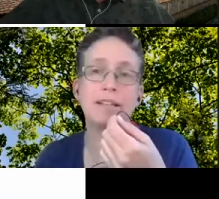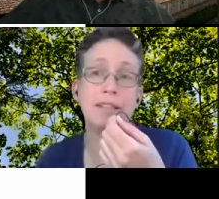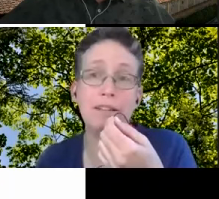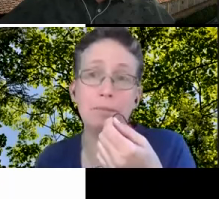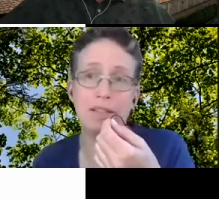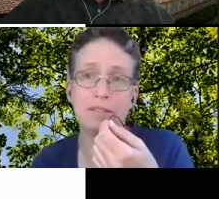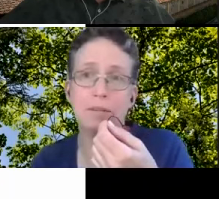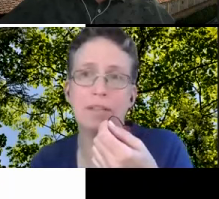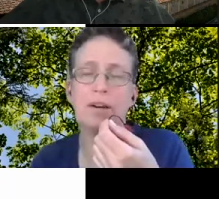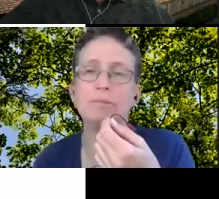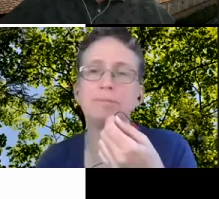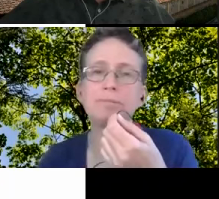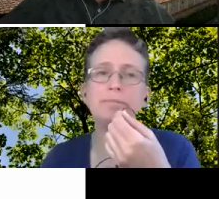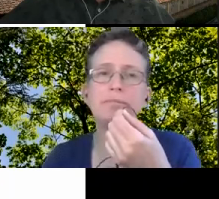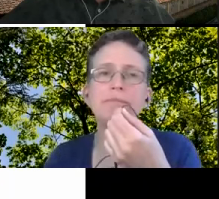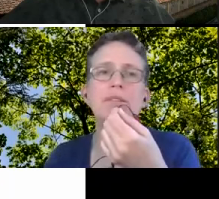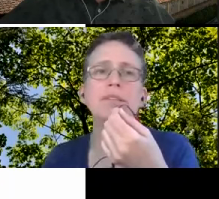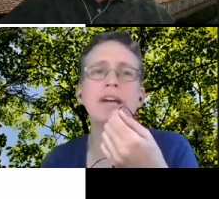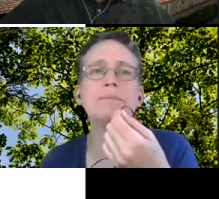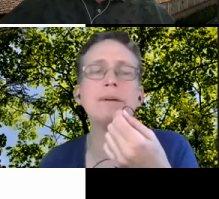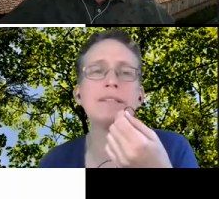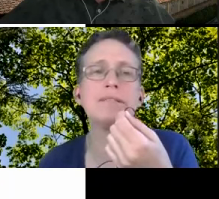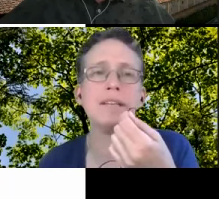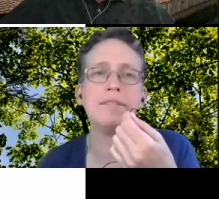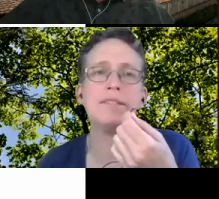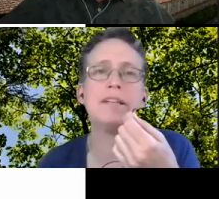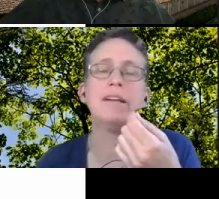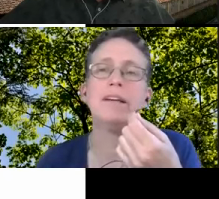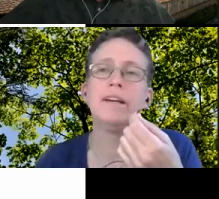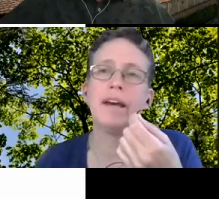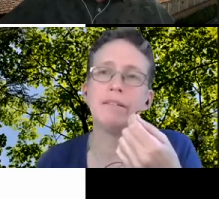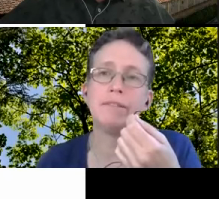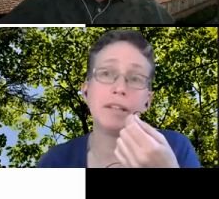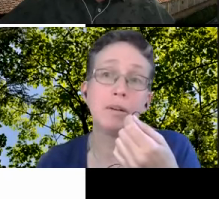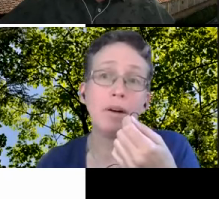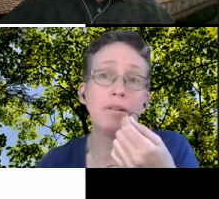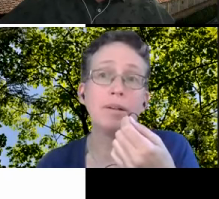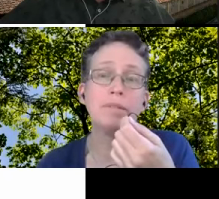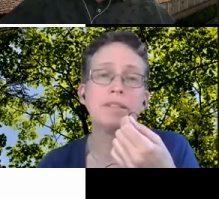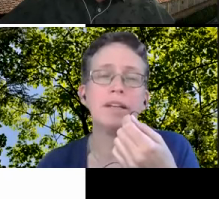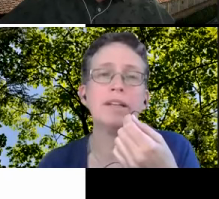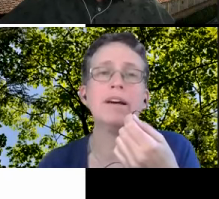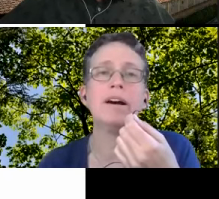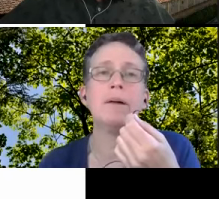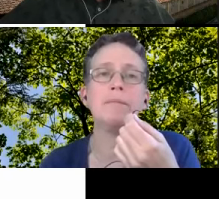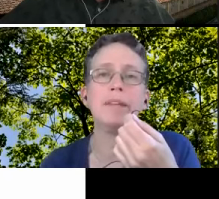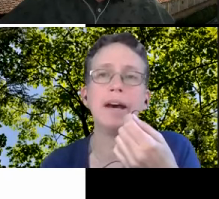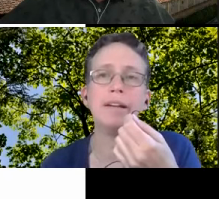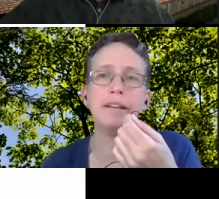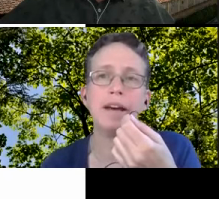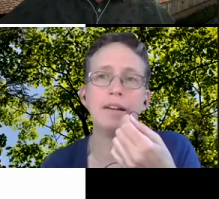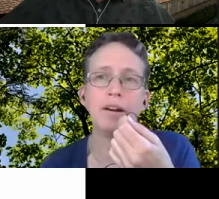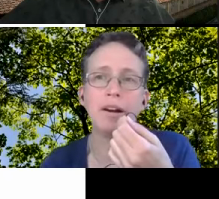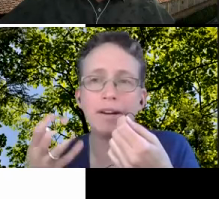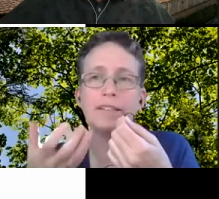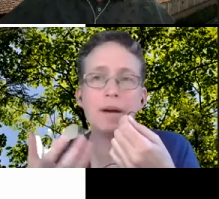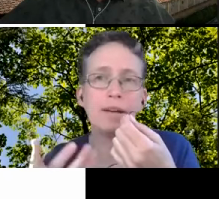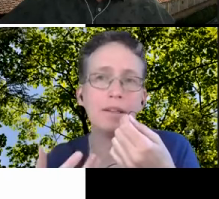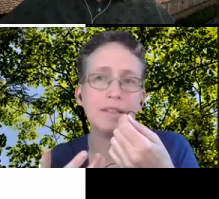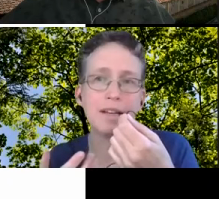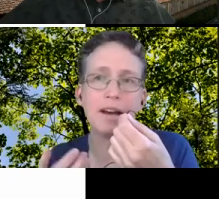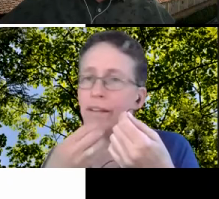that a safe place for me to go? So there's aspects of safety and of feeling welcomed, and that are